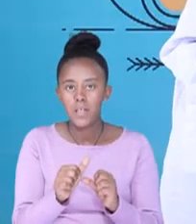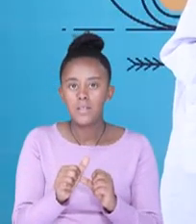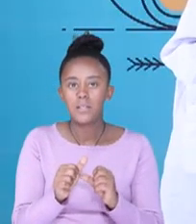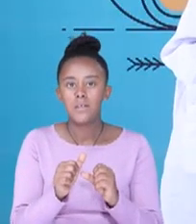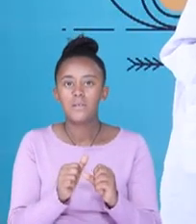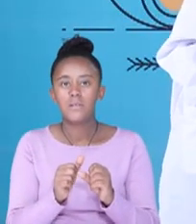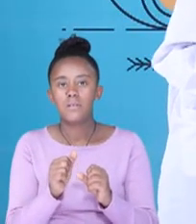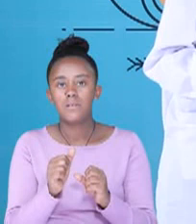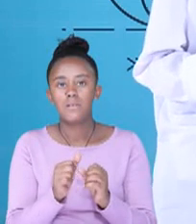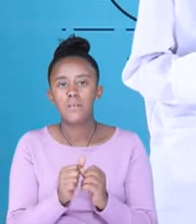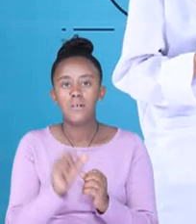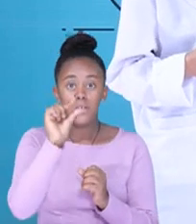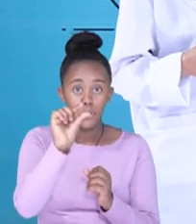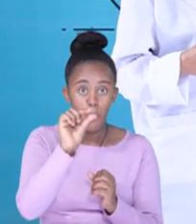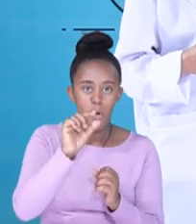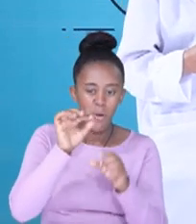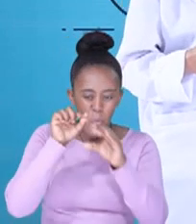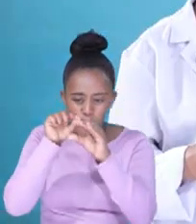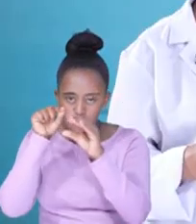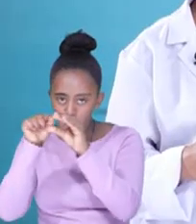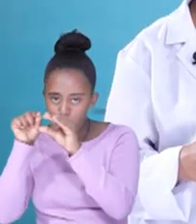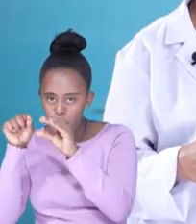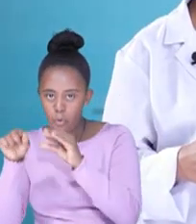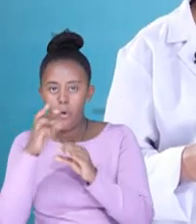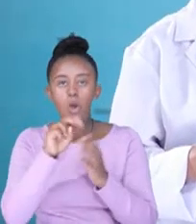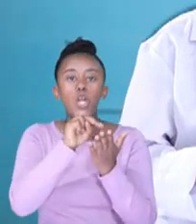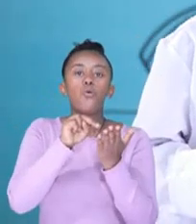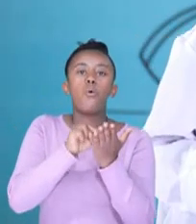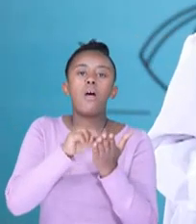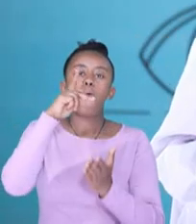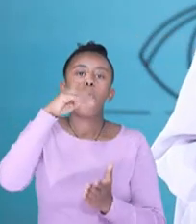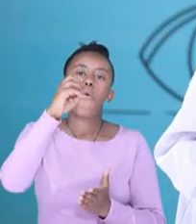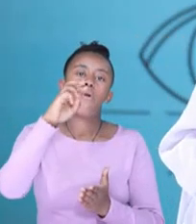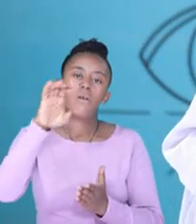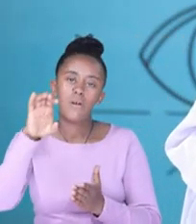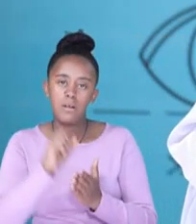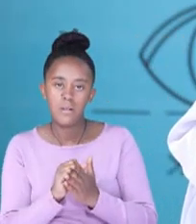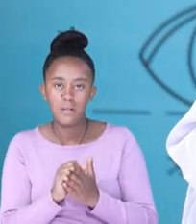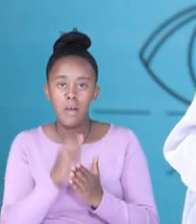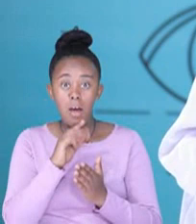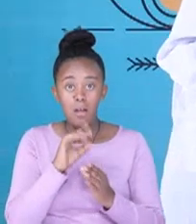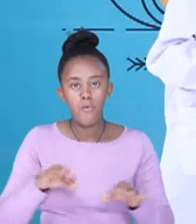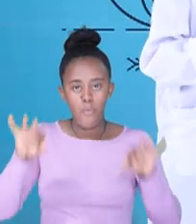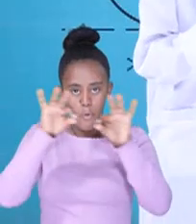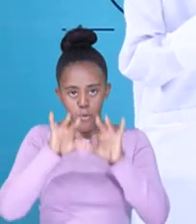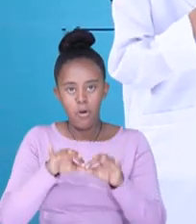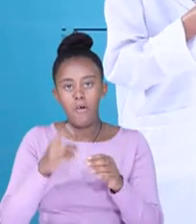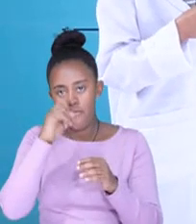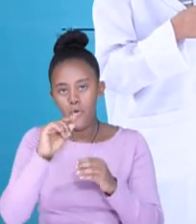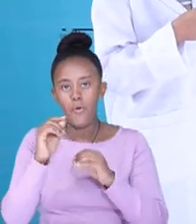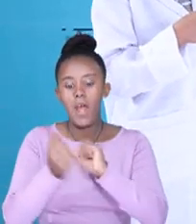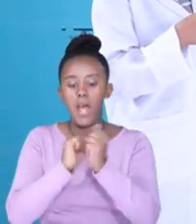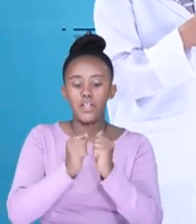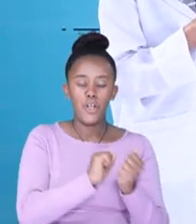due to the presence of small pores known as nuclear pores. the nuclear pores are important for exchange